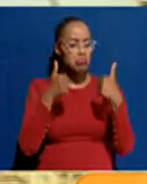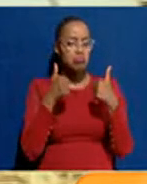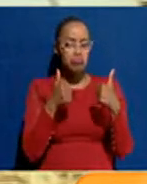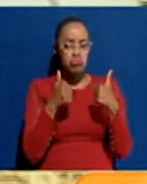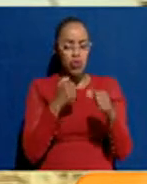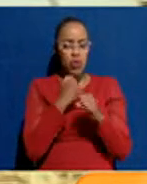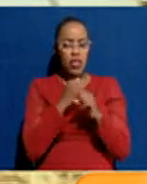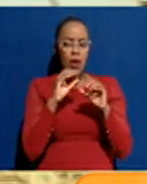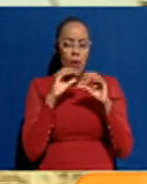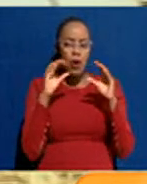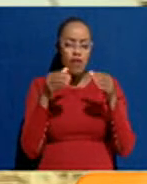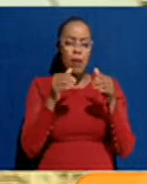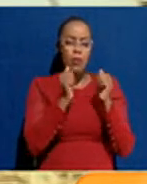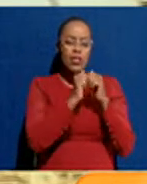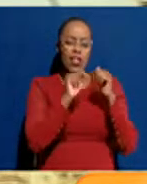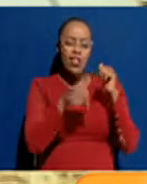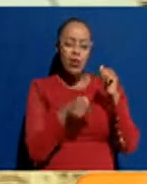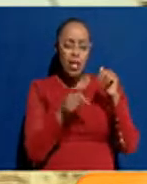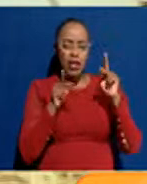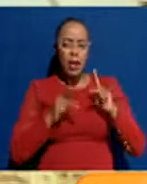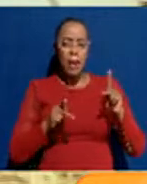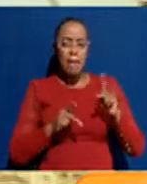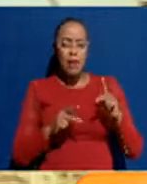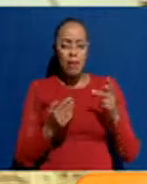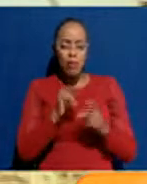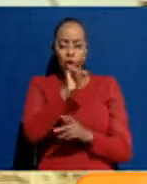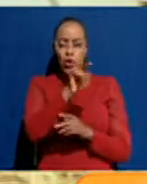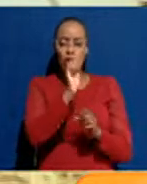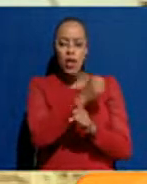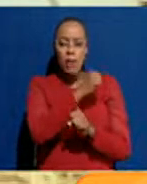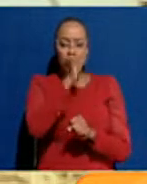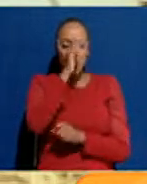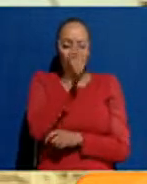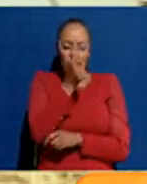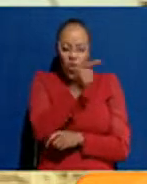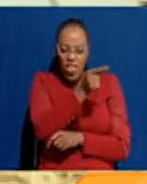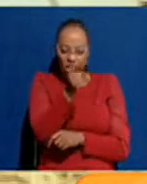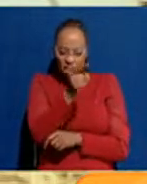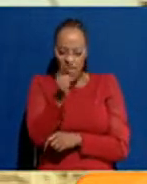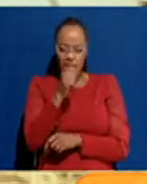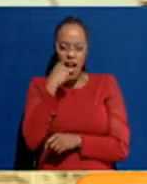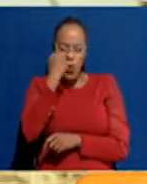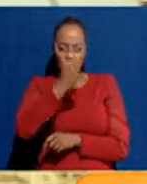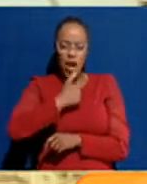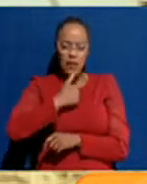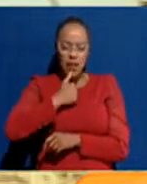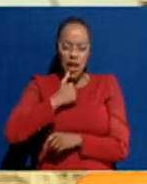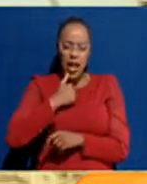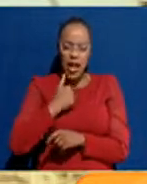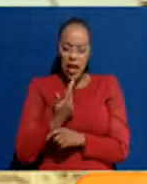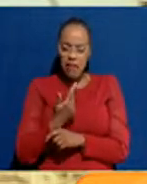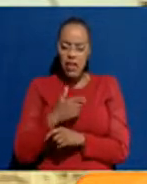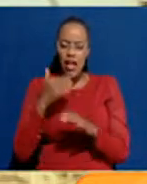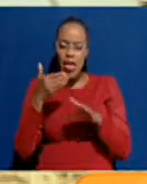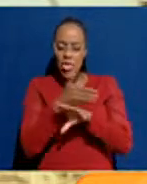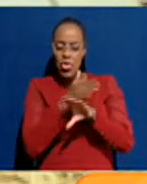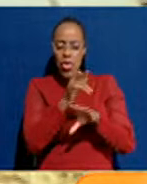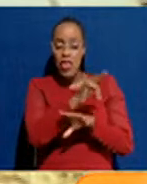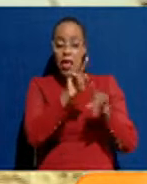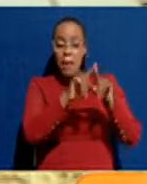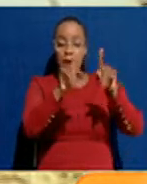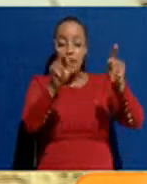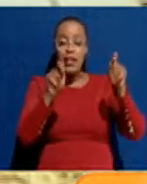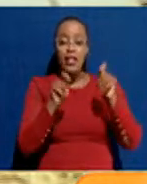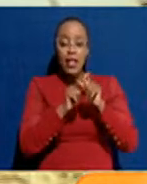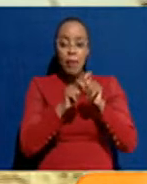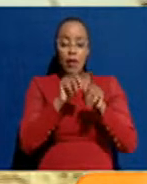workforce of about 10,000. You cannot rule out that there are few who are errant. But at least for the team, which